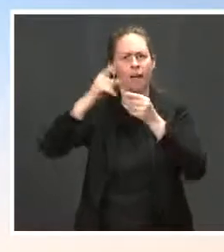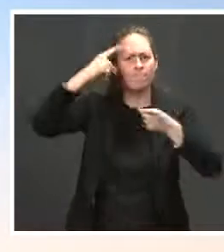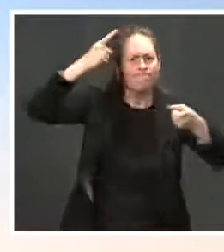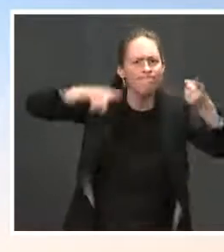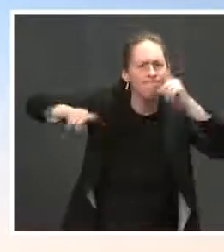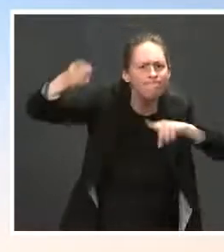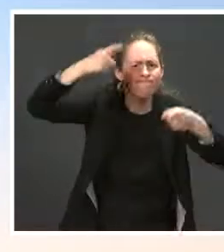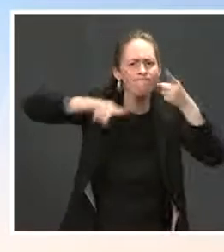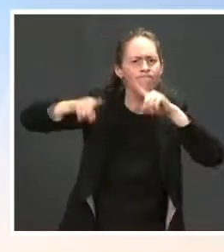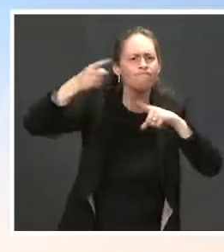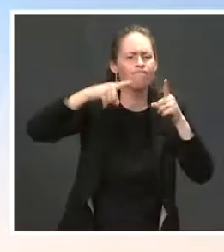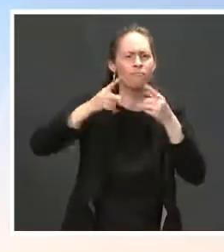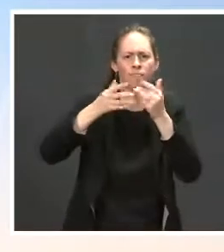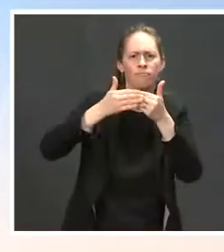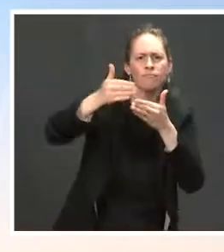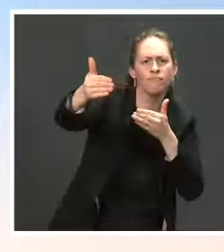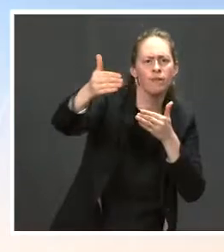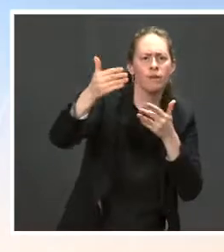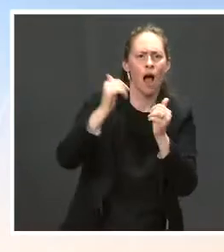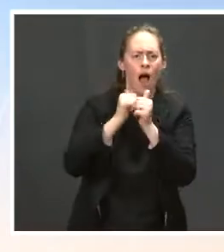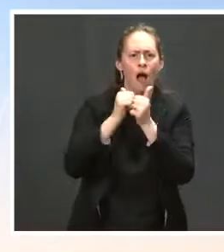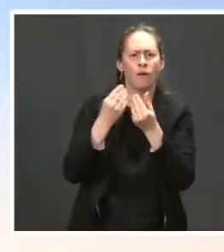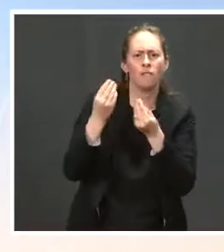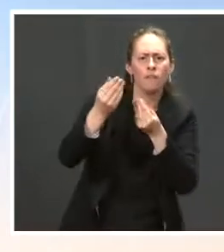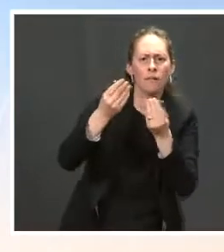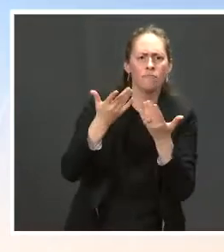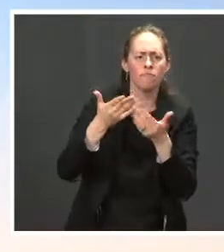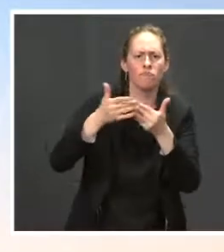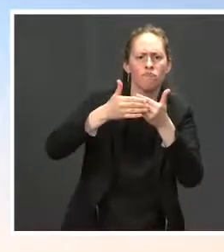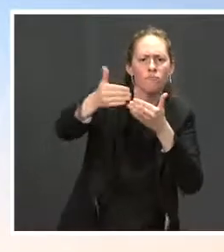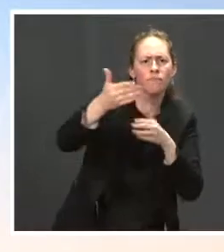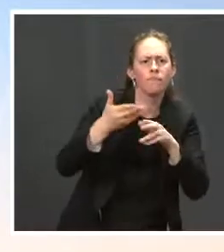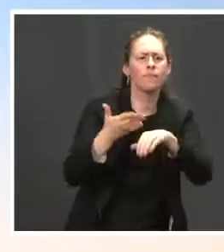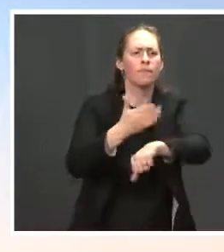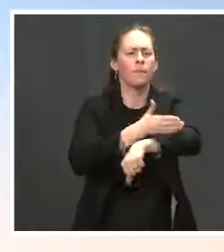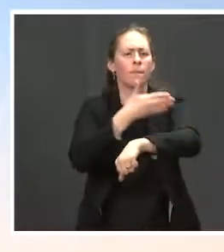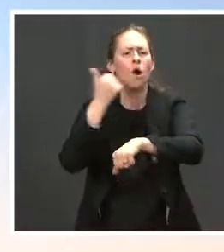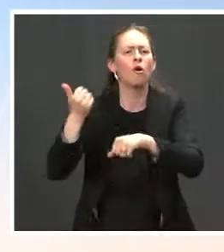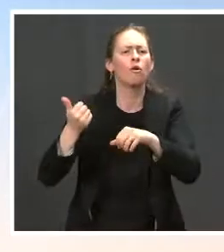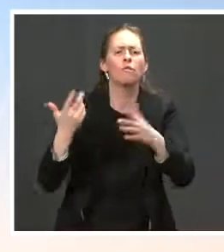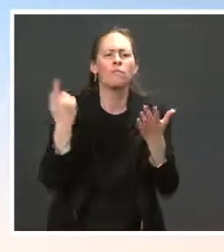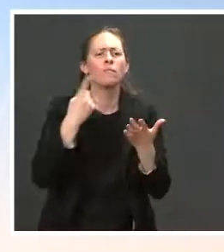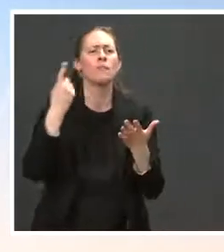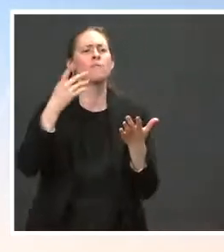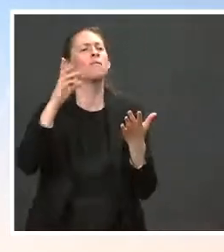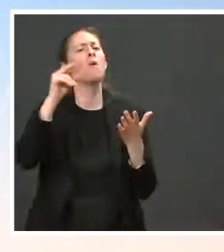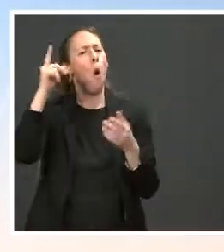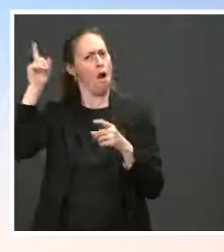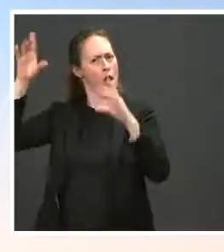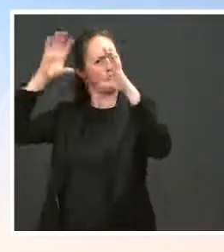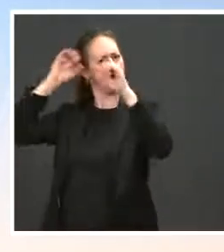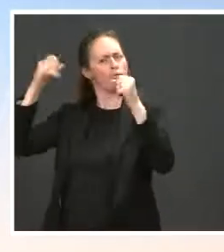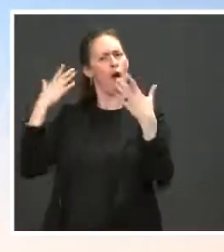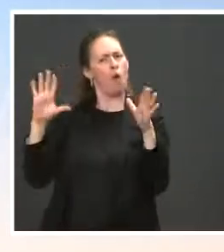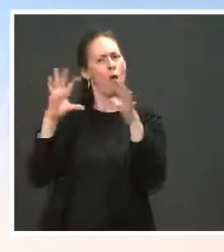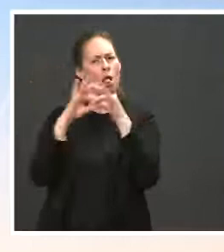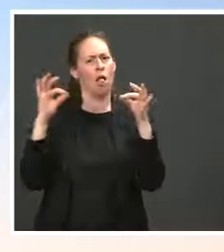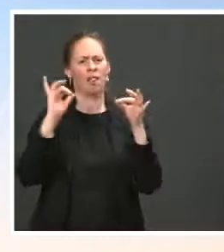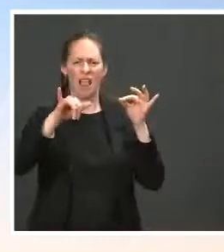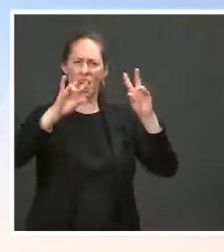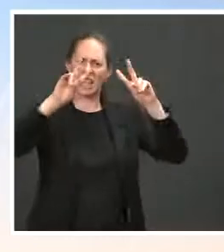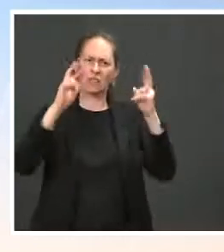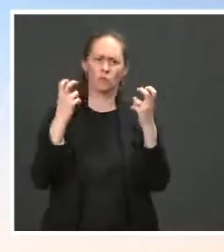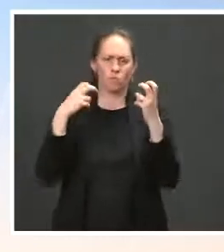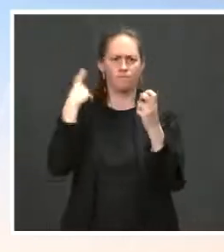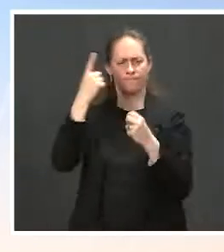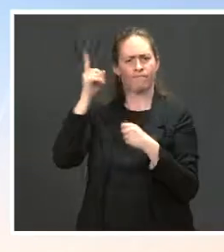up during their meeting That yesterday? members of Congress raised this issue? No, they were saying that President Biden raised this issue and that he at least expressed some degree of support